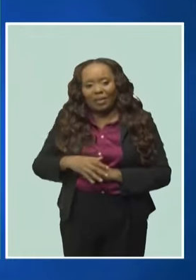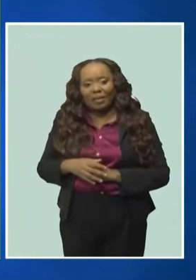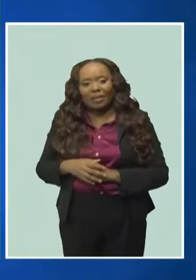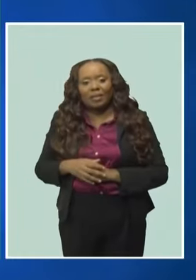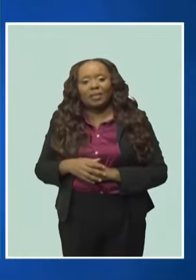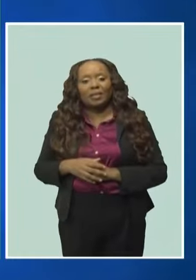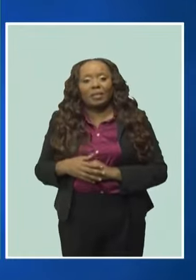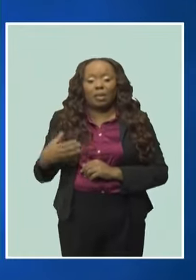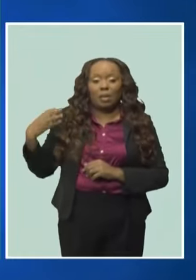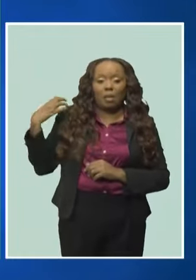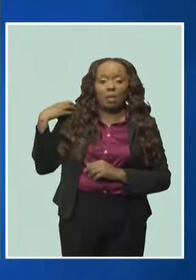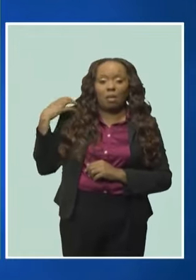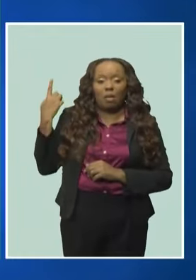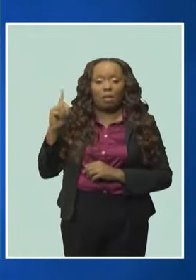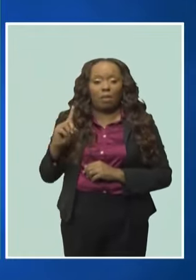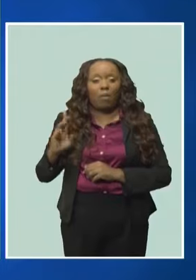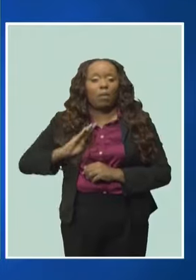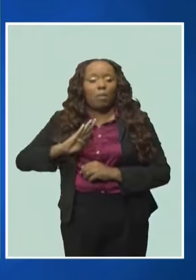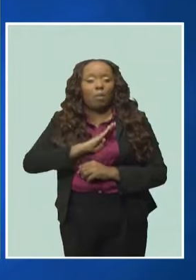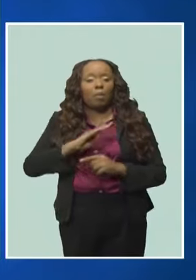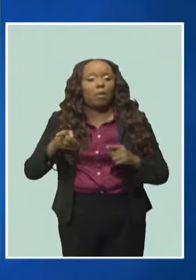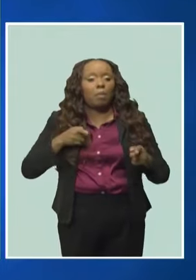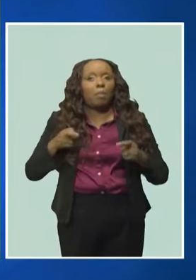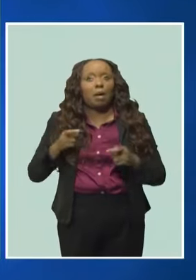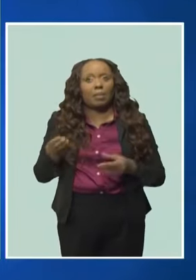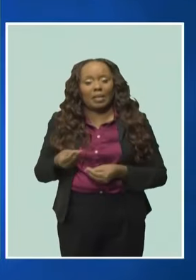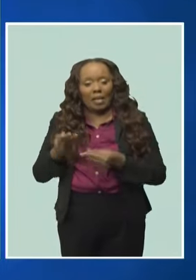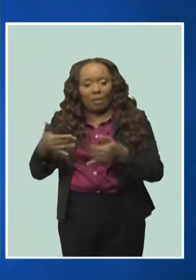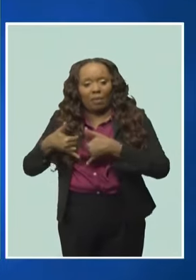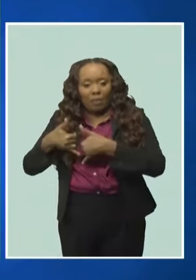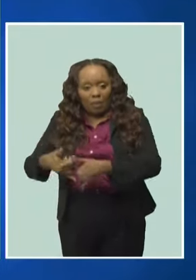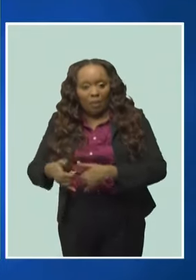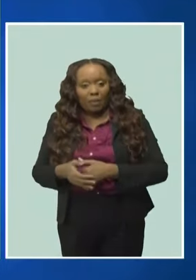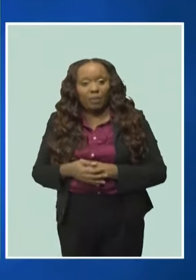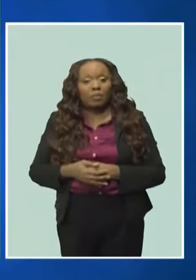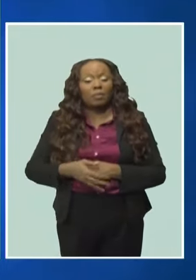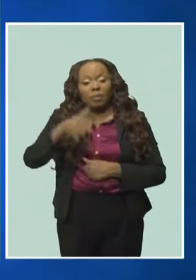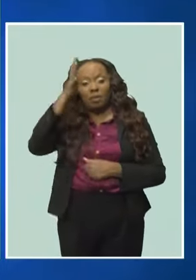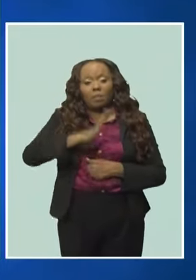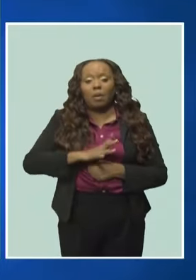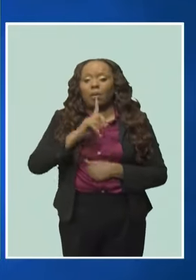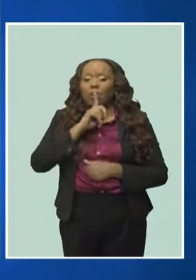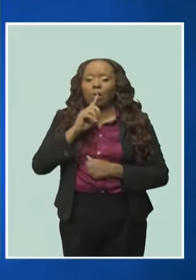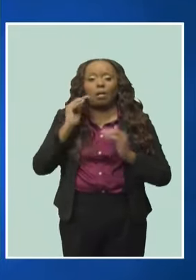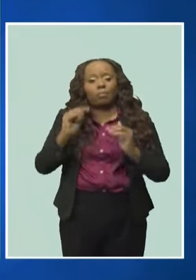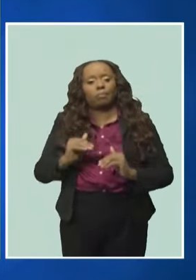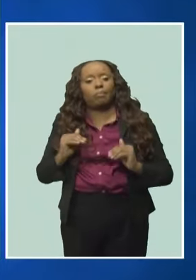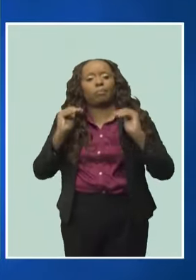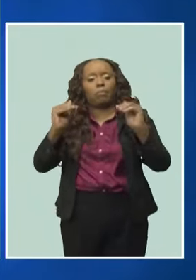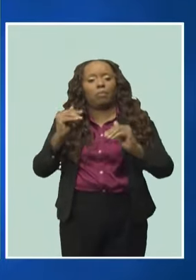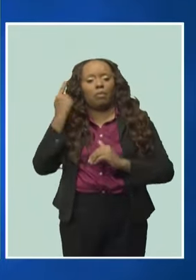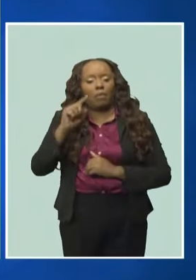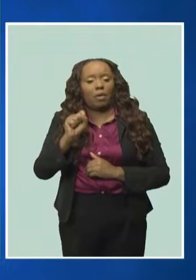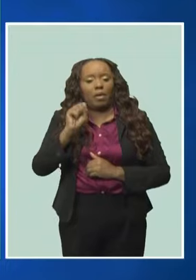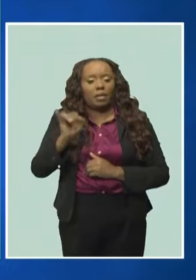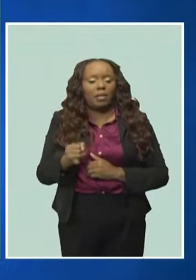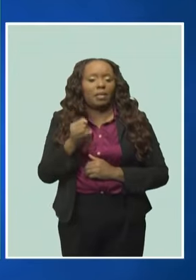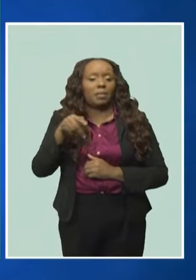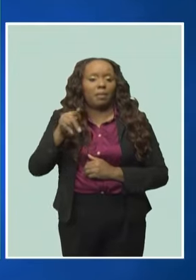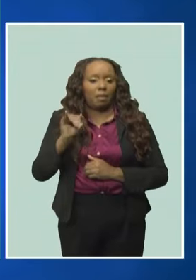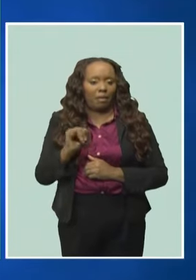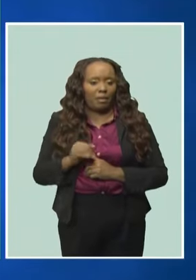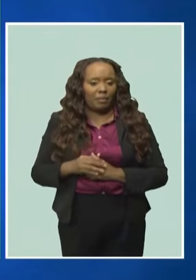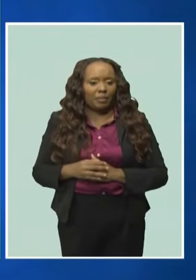Corrine Kennedy Tate. Principal Ian Drakes said Yard was one of many who set the hallmark at SJPI for those to follow.